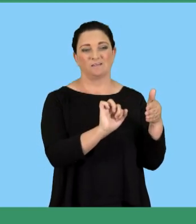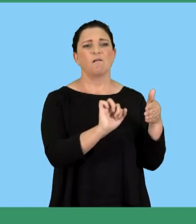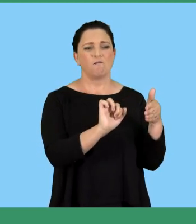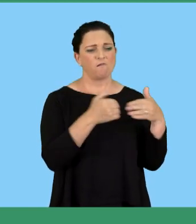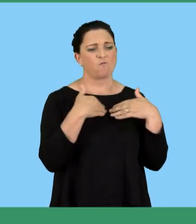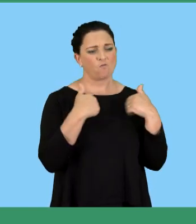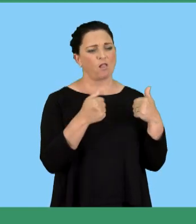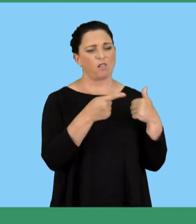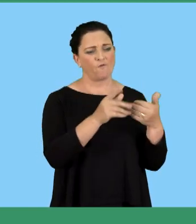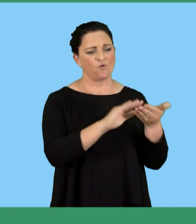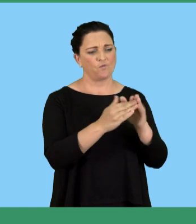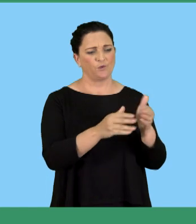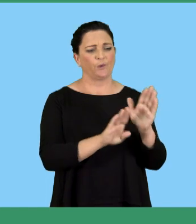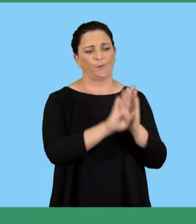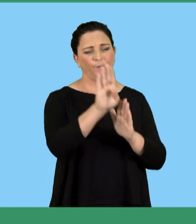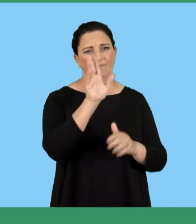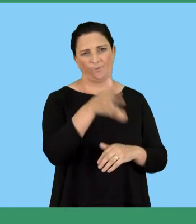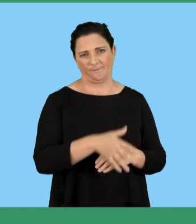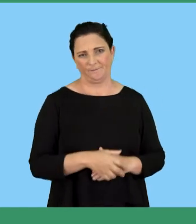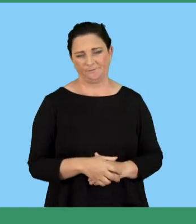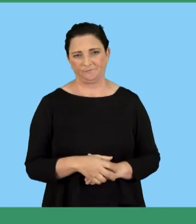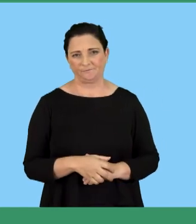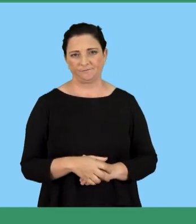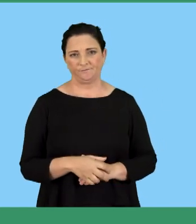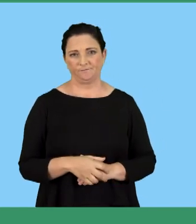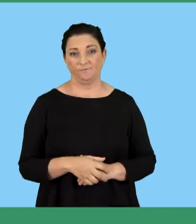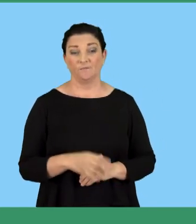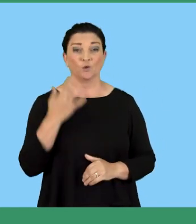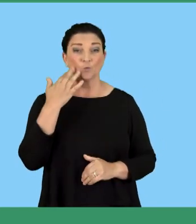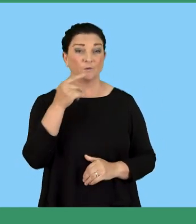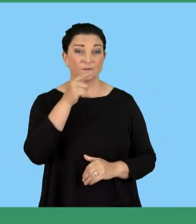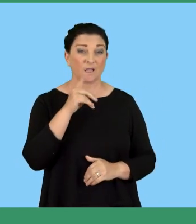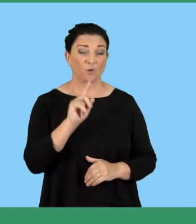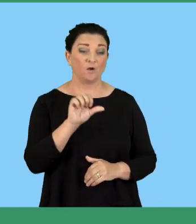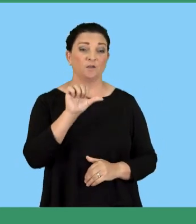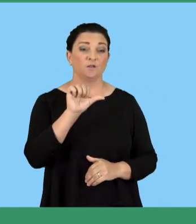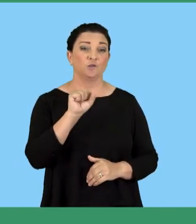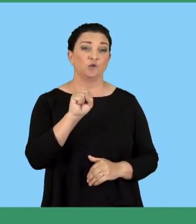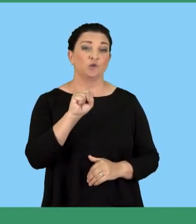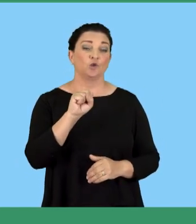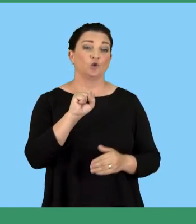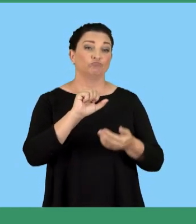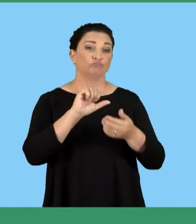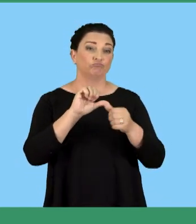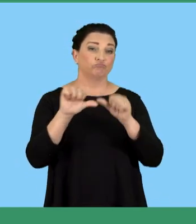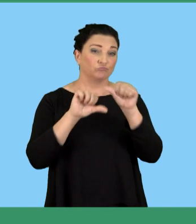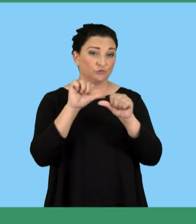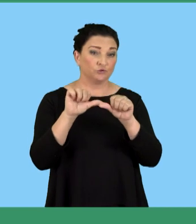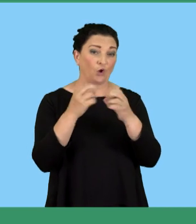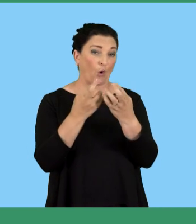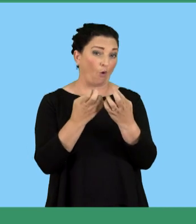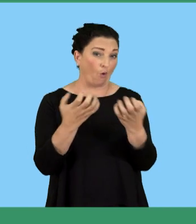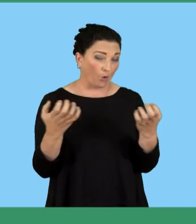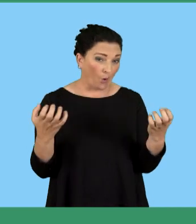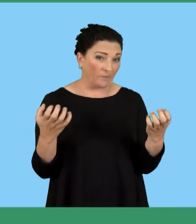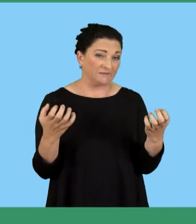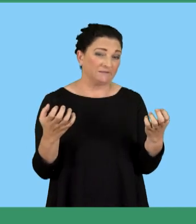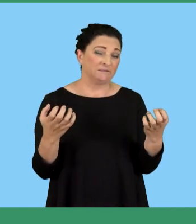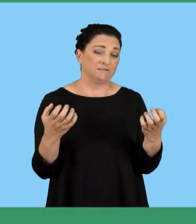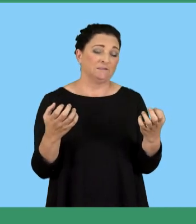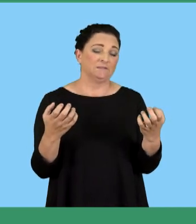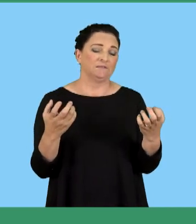community, to say, how is the community going to benefit? What are the positives there? The positives are socioeconomic issues are